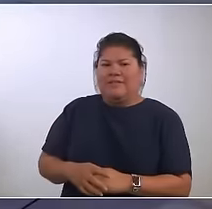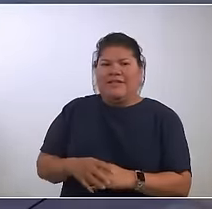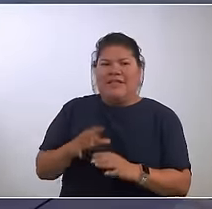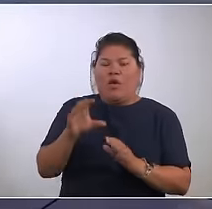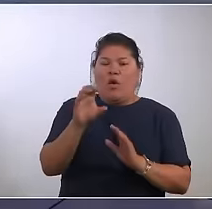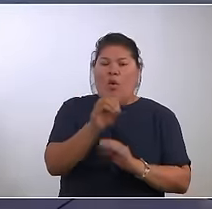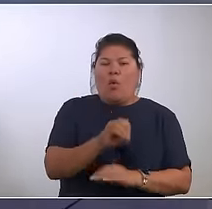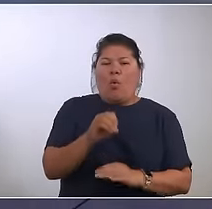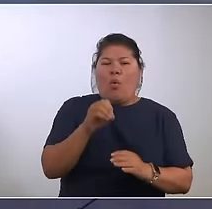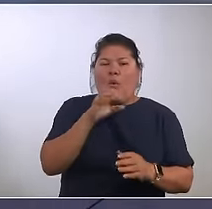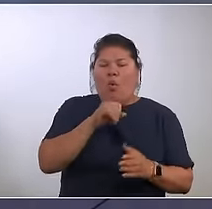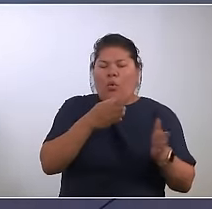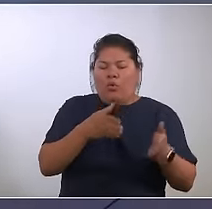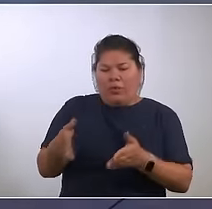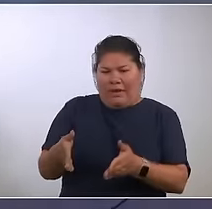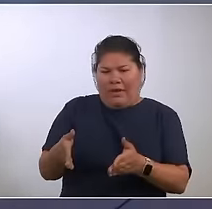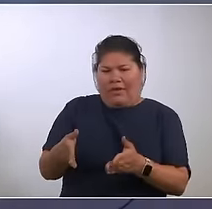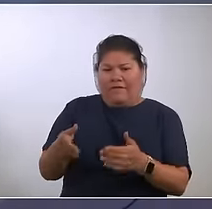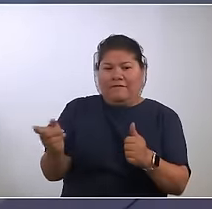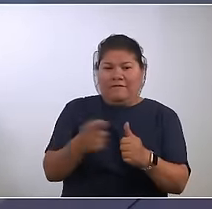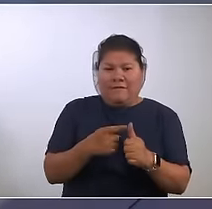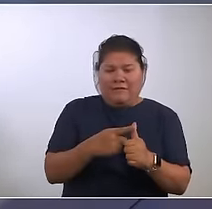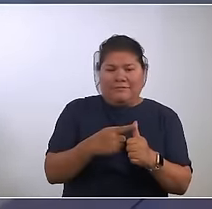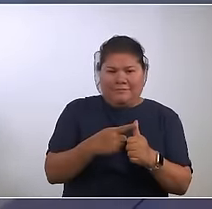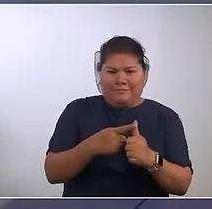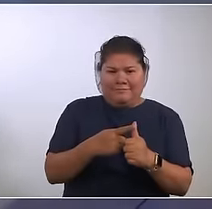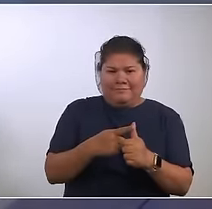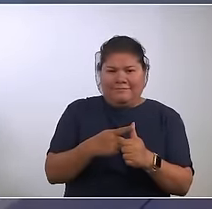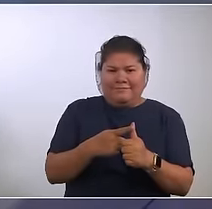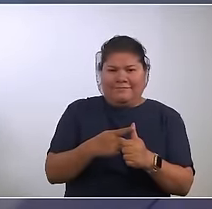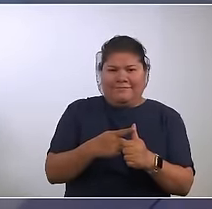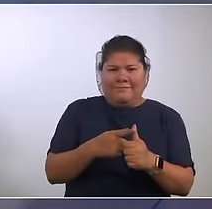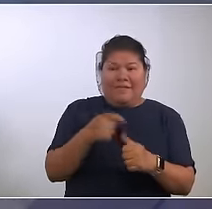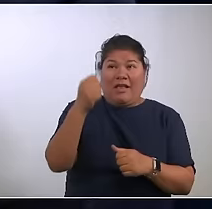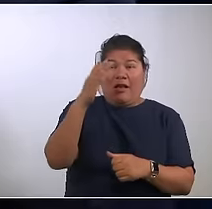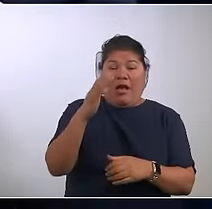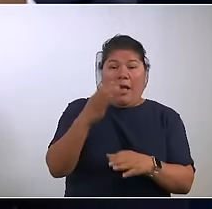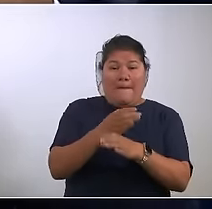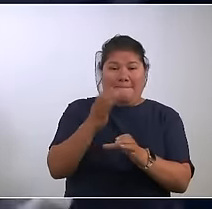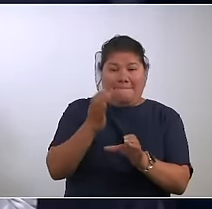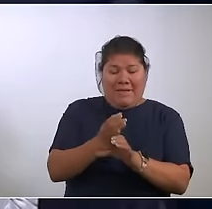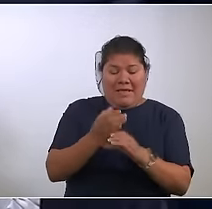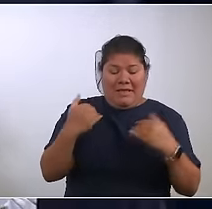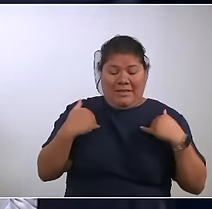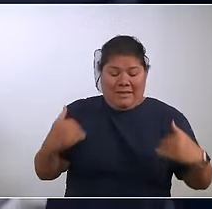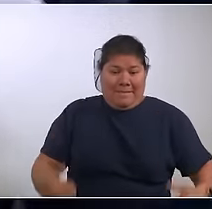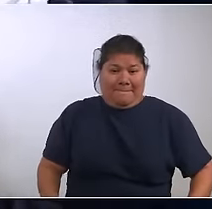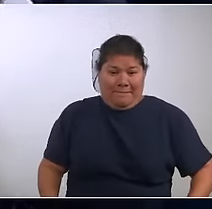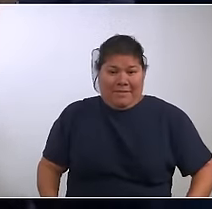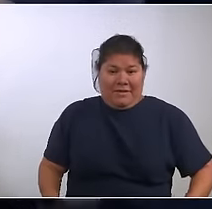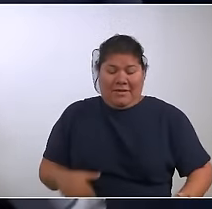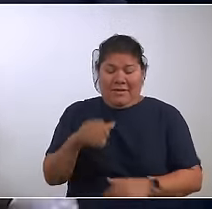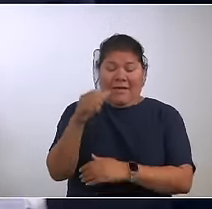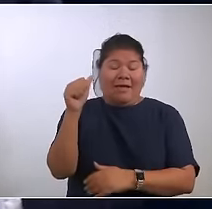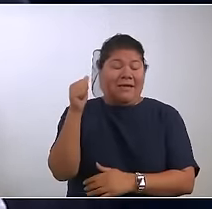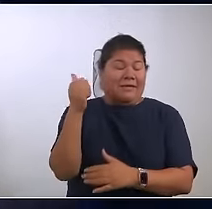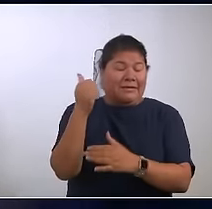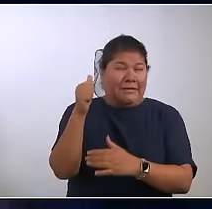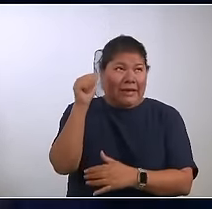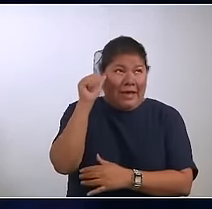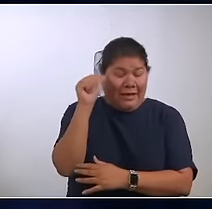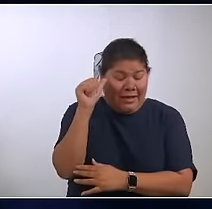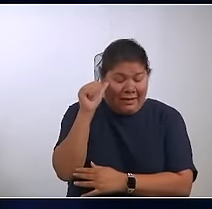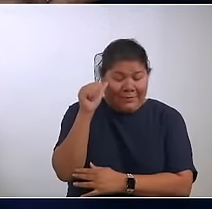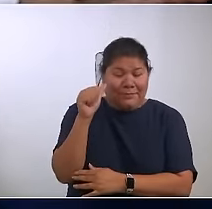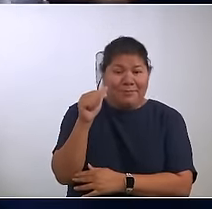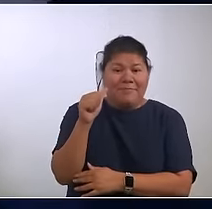antiguo. This is an old pattern. En primer lugar, first, Dios crea el cuerpo de Adán. God creates